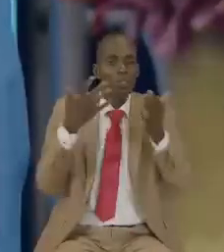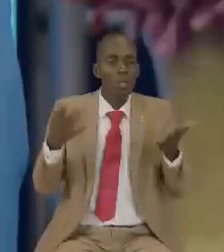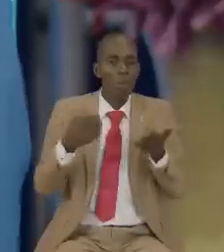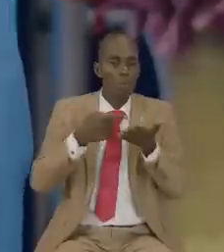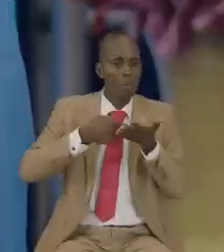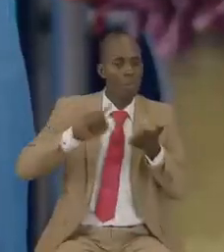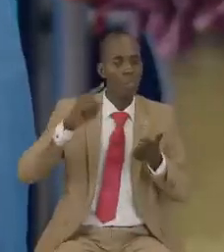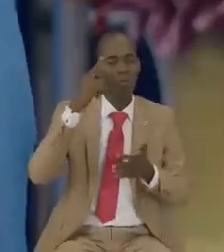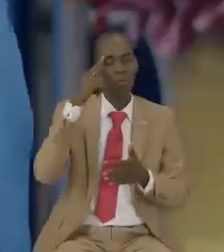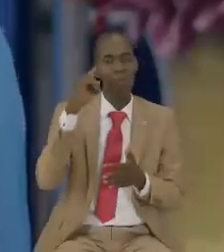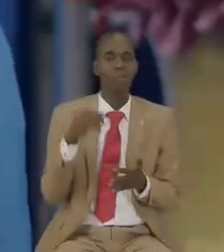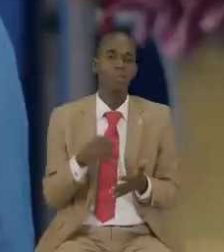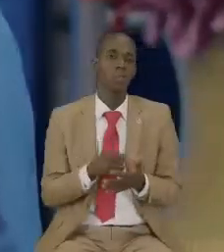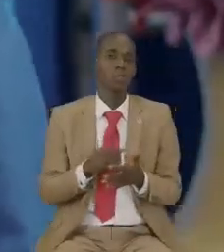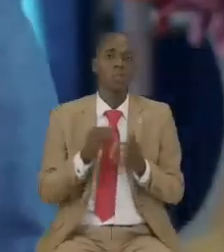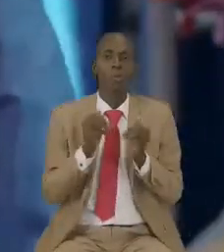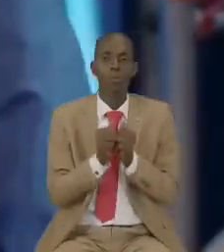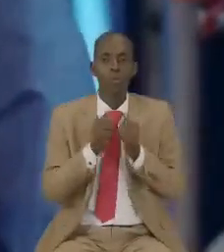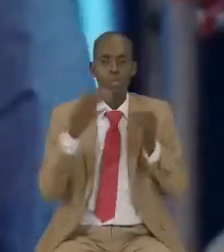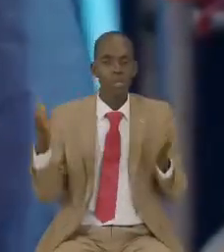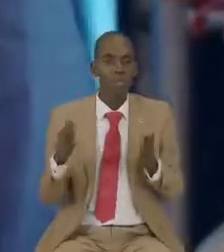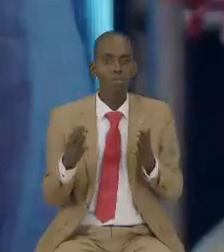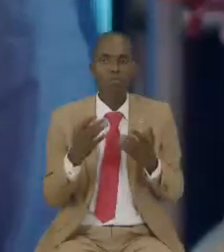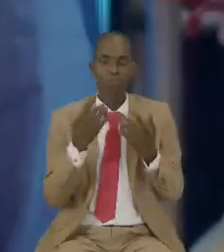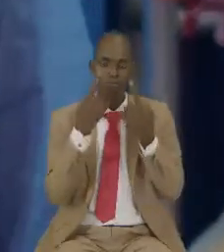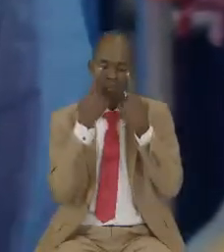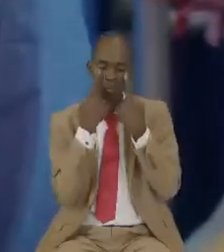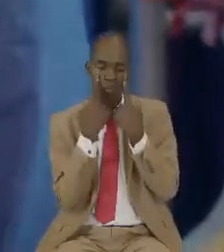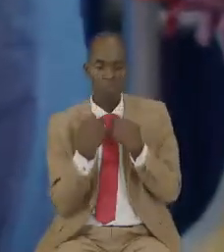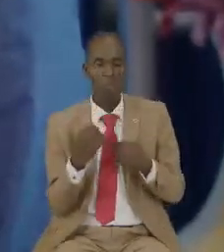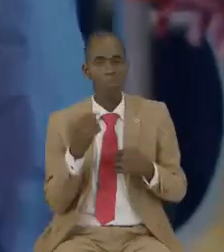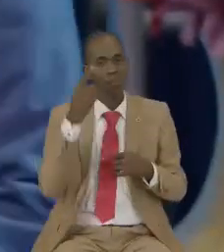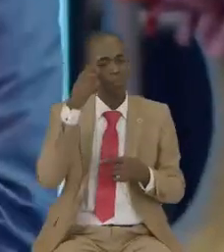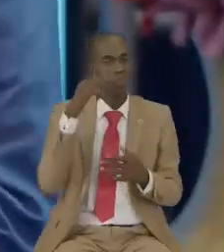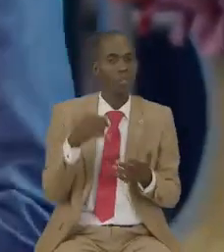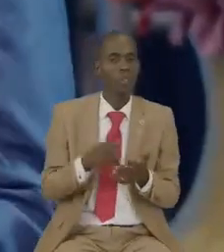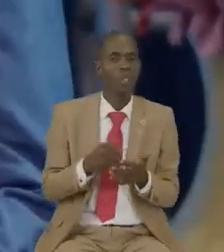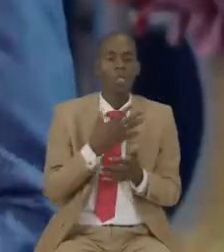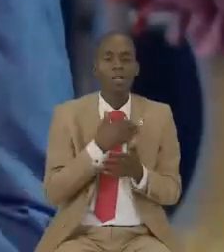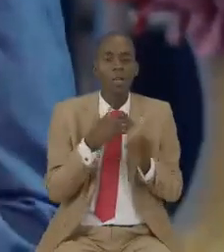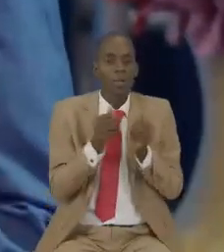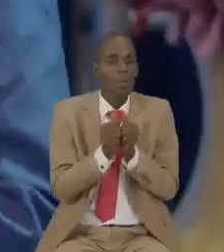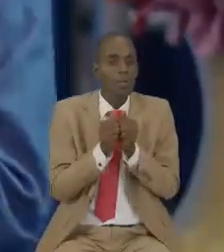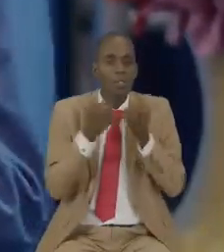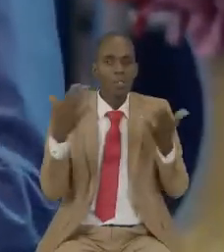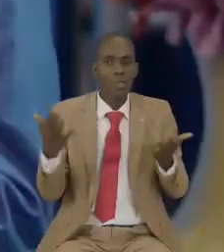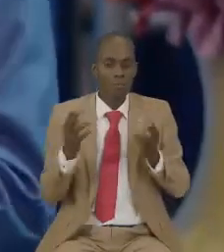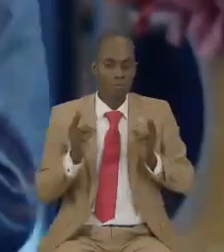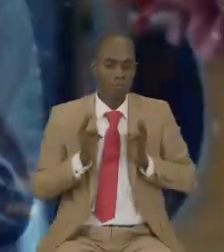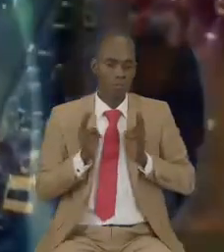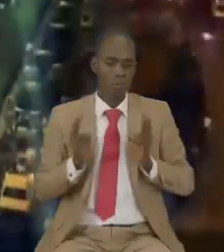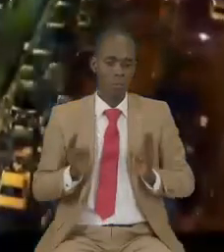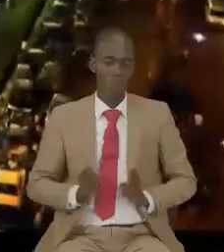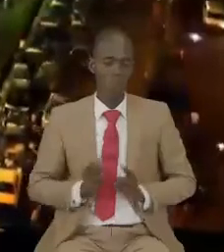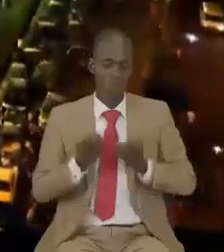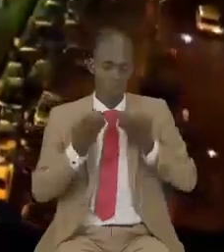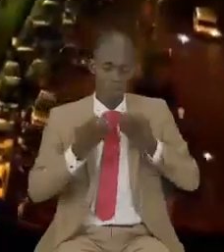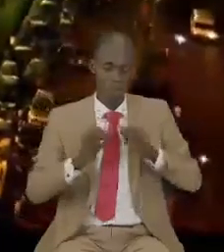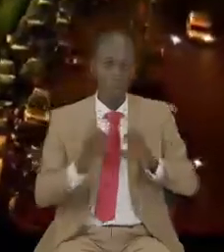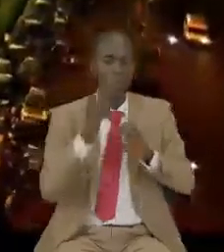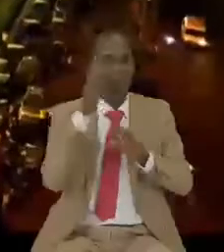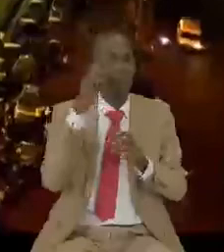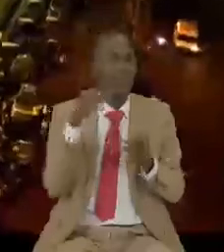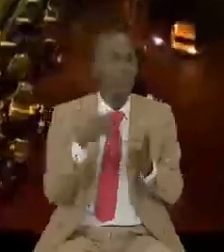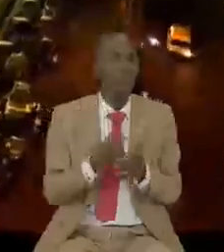for it, without shedding tears for it, and without human effort for it.